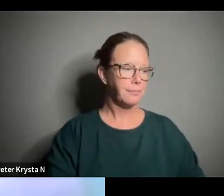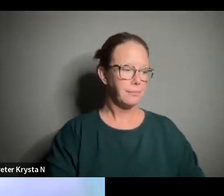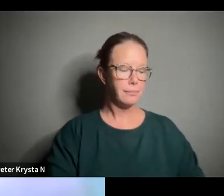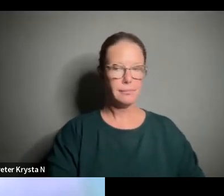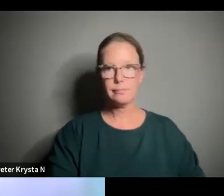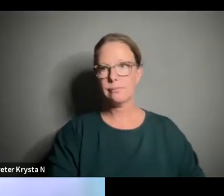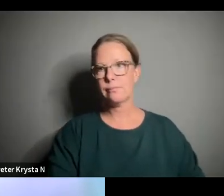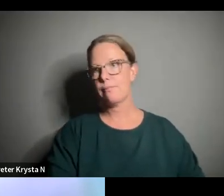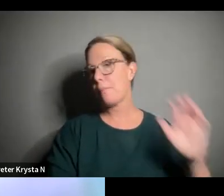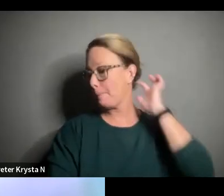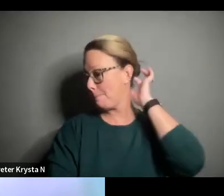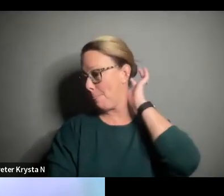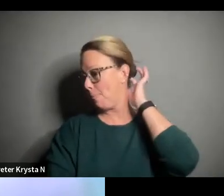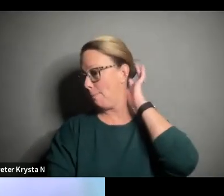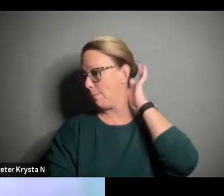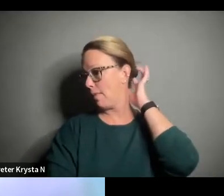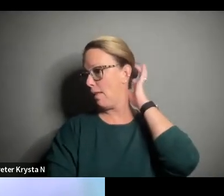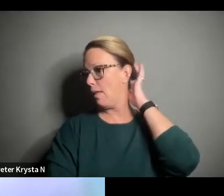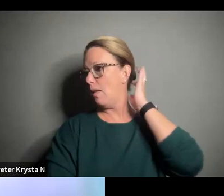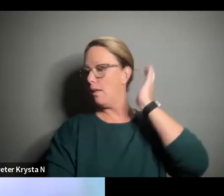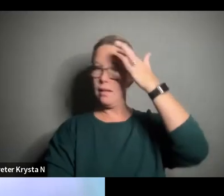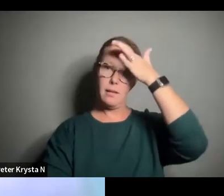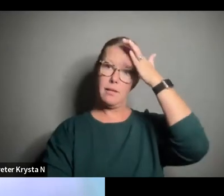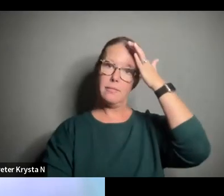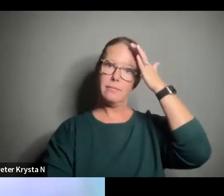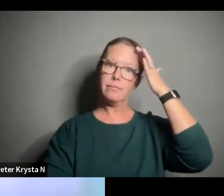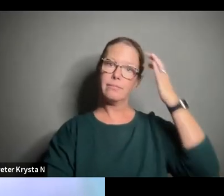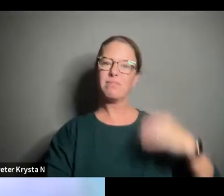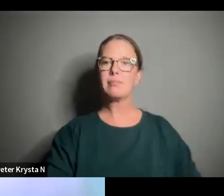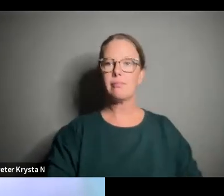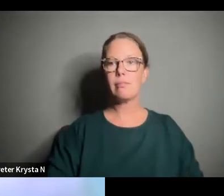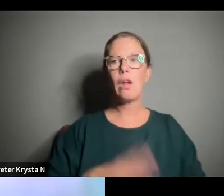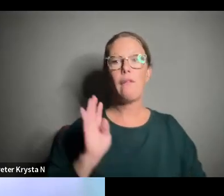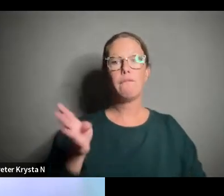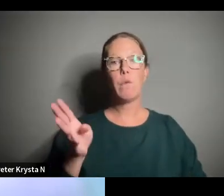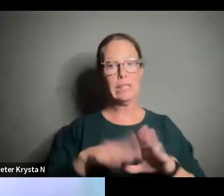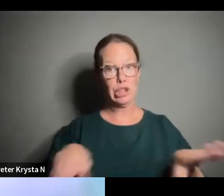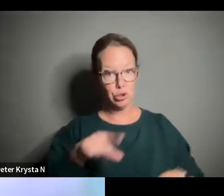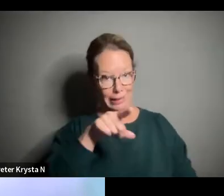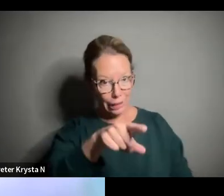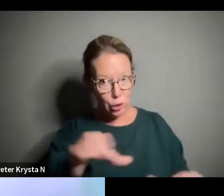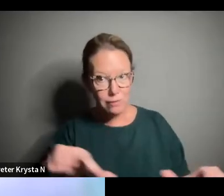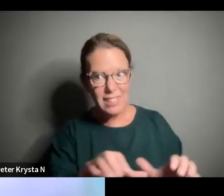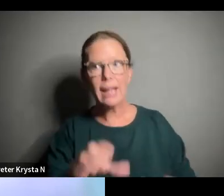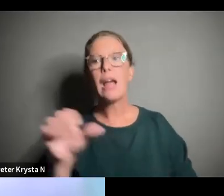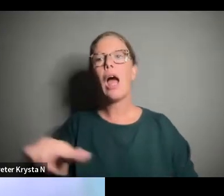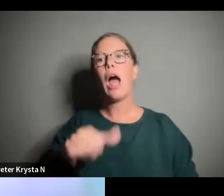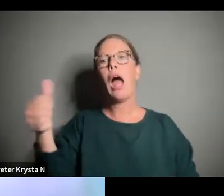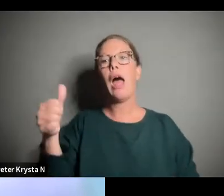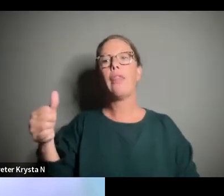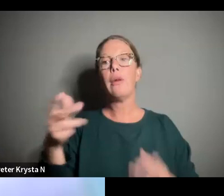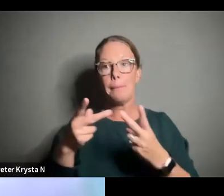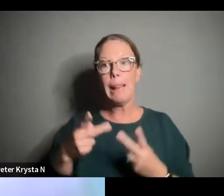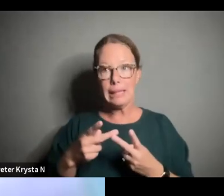Well, even though it's off-label, 40 children that you have done and all these other places, it sounds to me